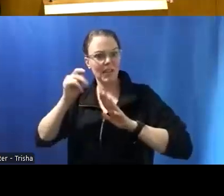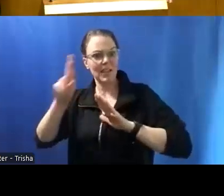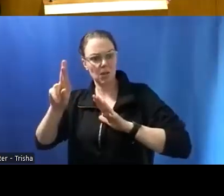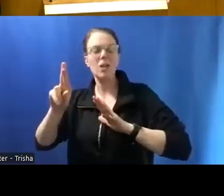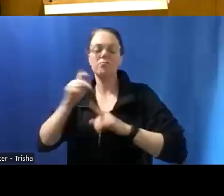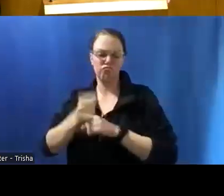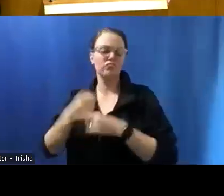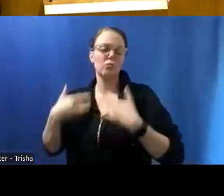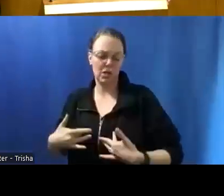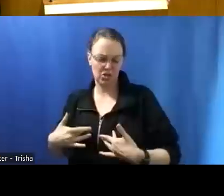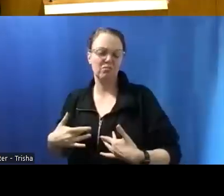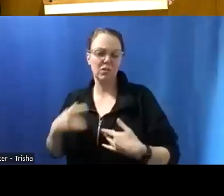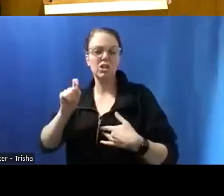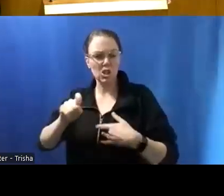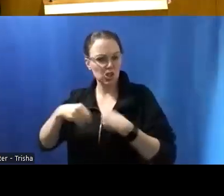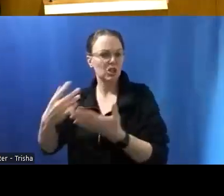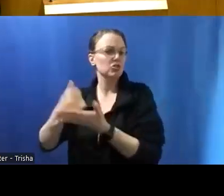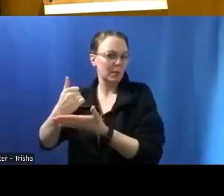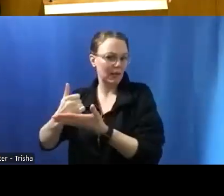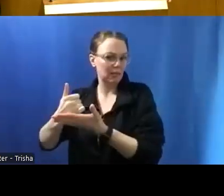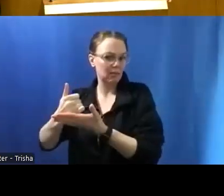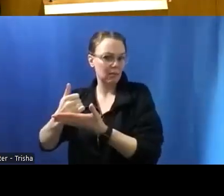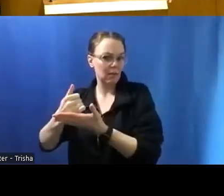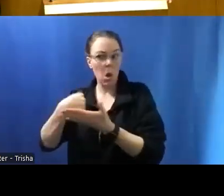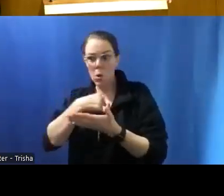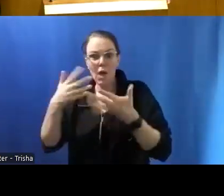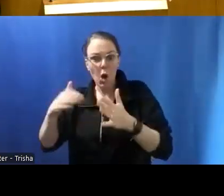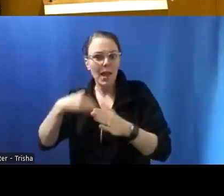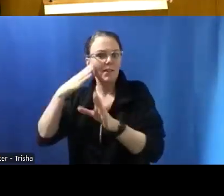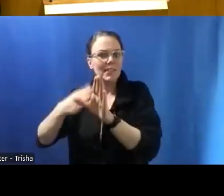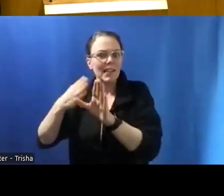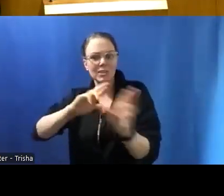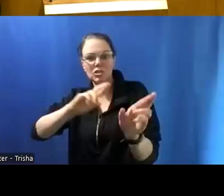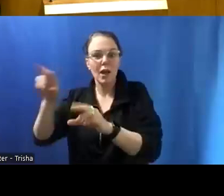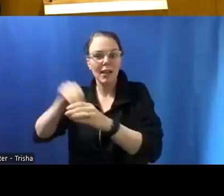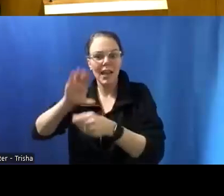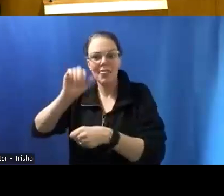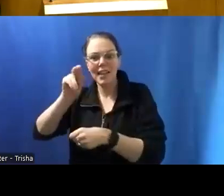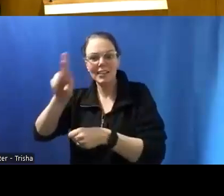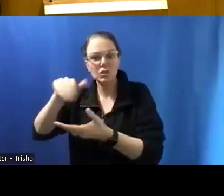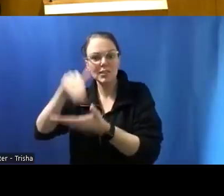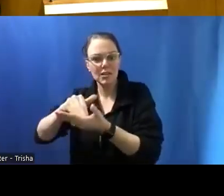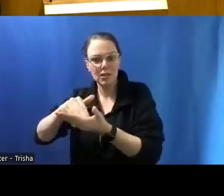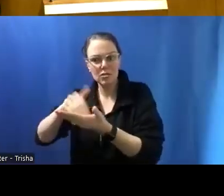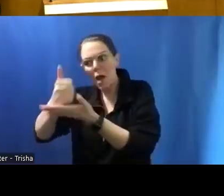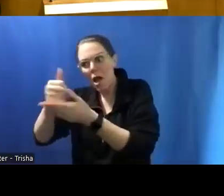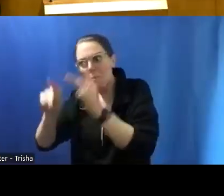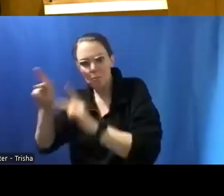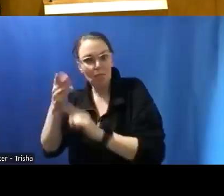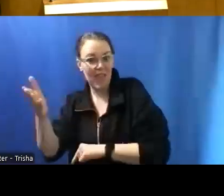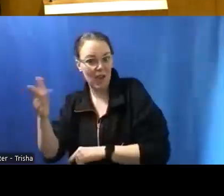a problem that should be treated. And in fact, we have psychologists over in the cancer center working with people over there.